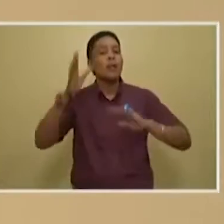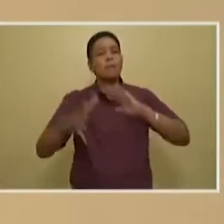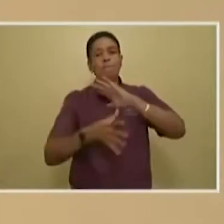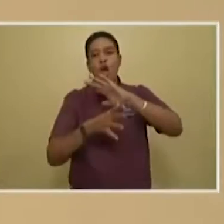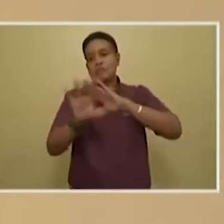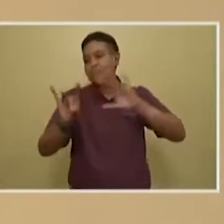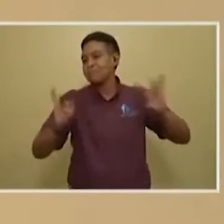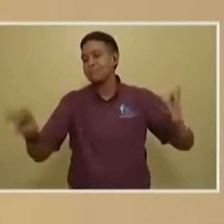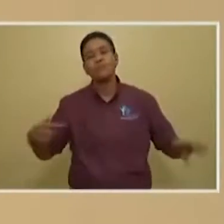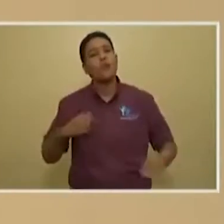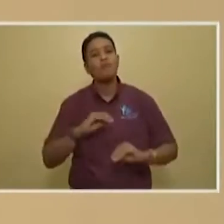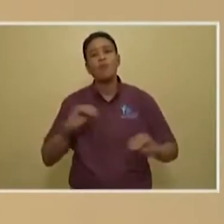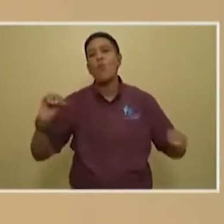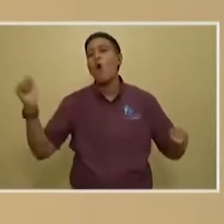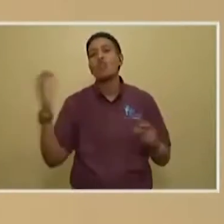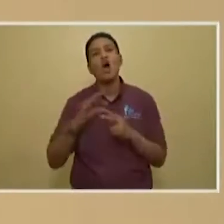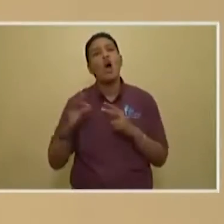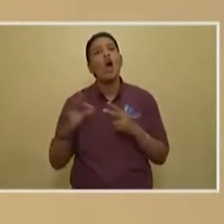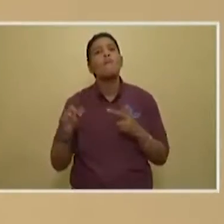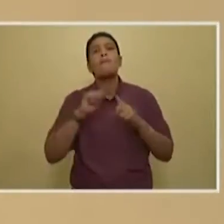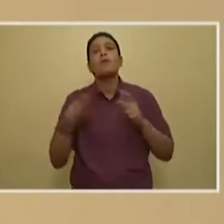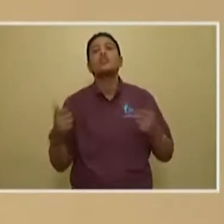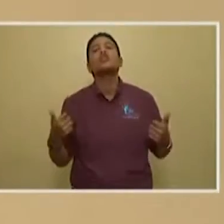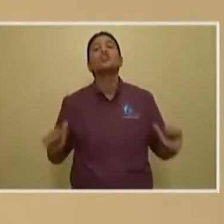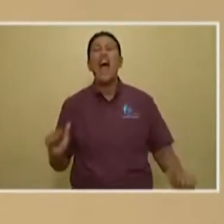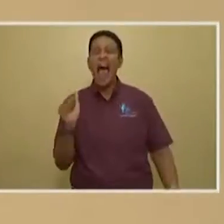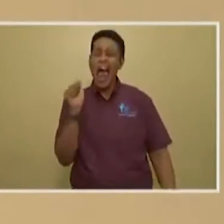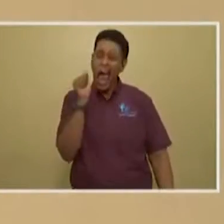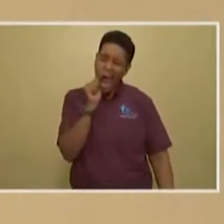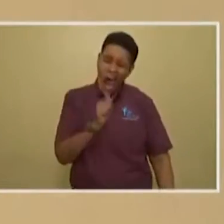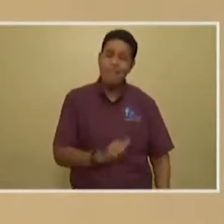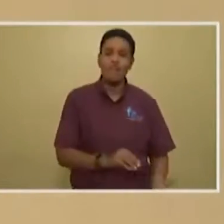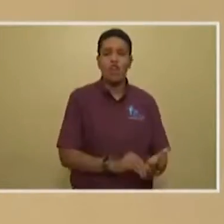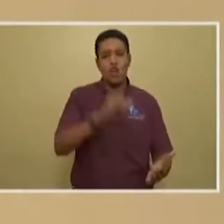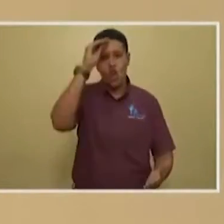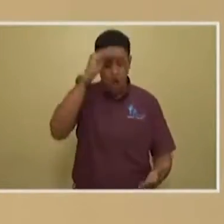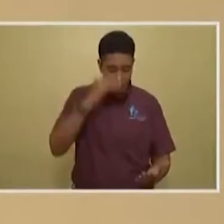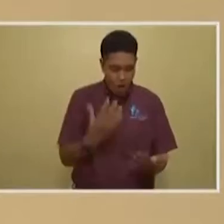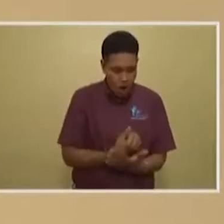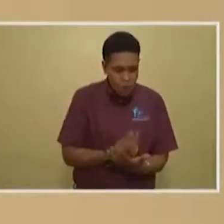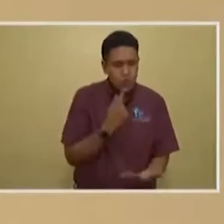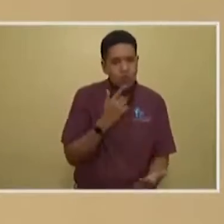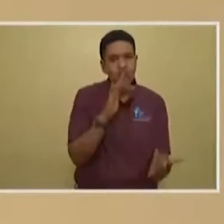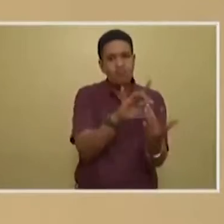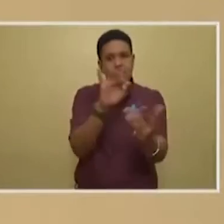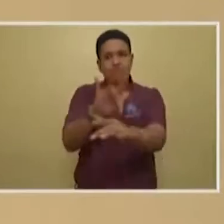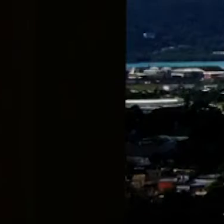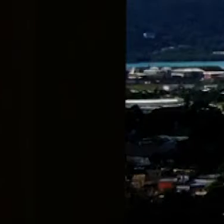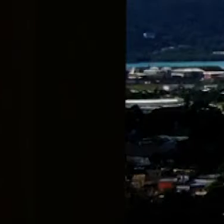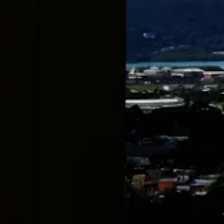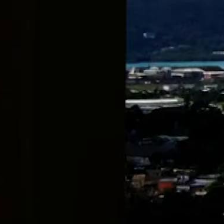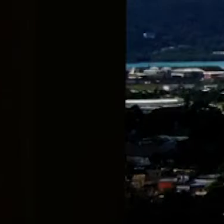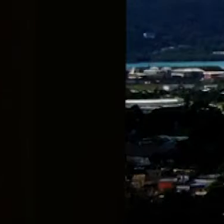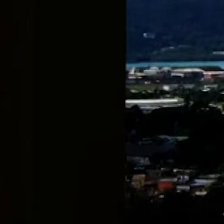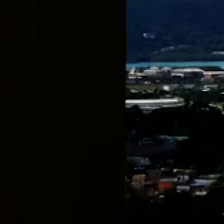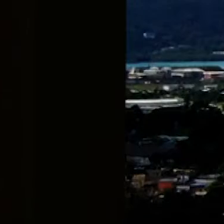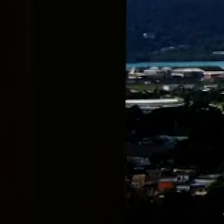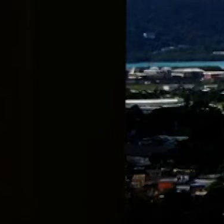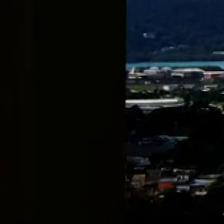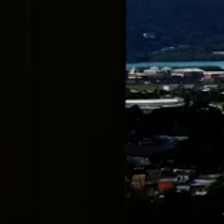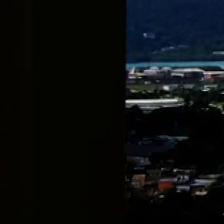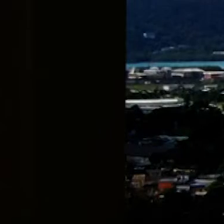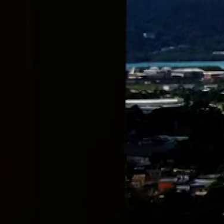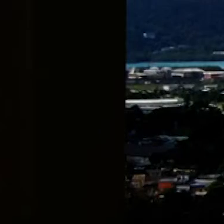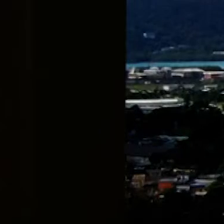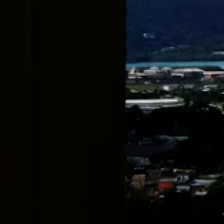prioritizing. We have no other option but to try every single learning opportunity to reach our boys and girls.